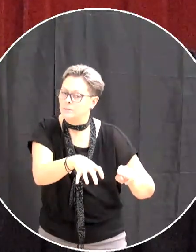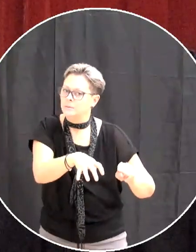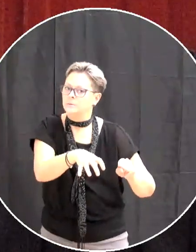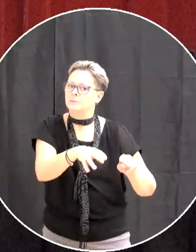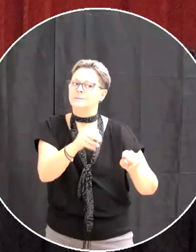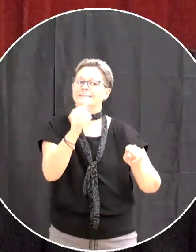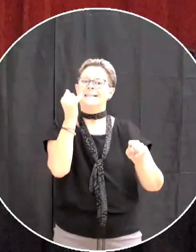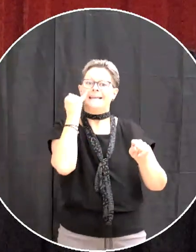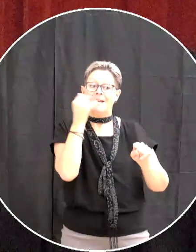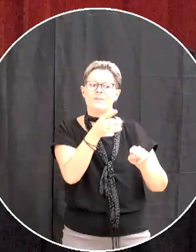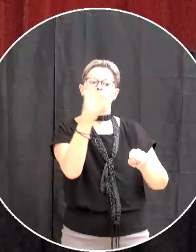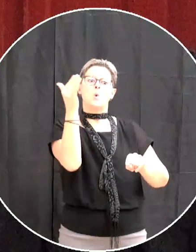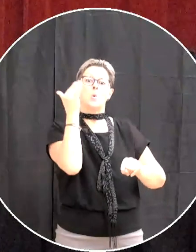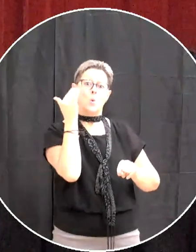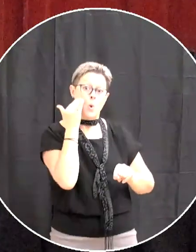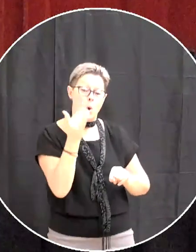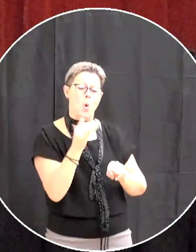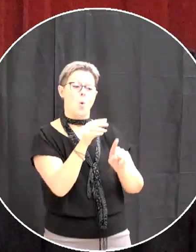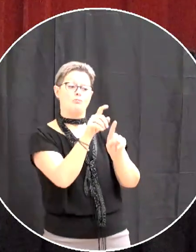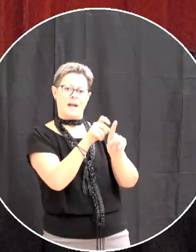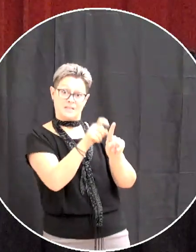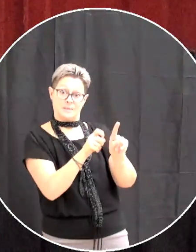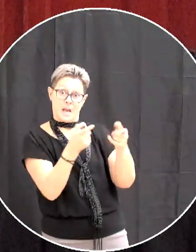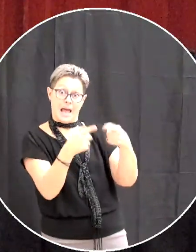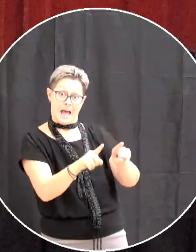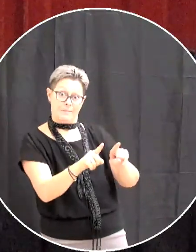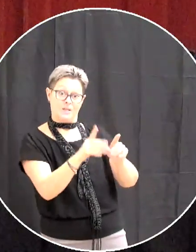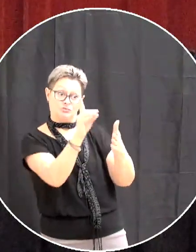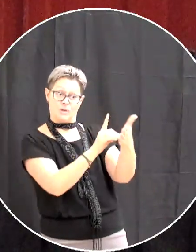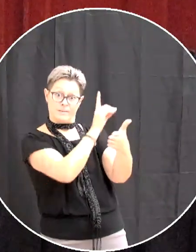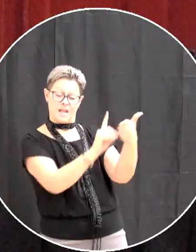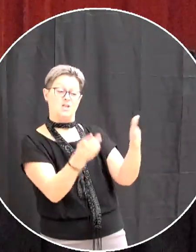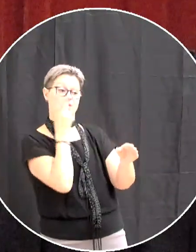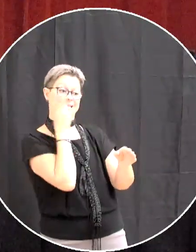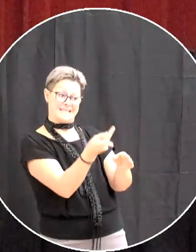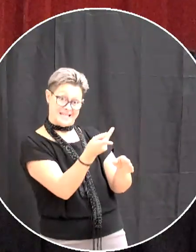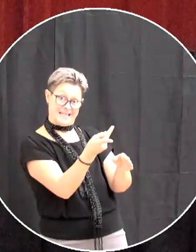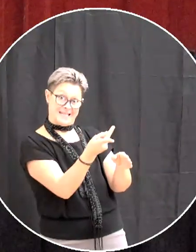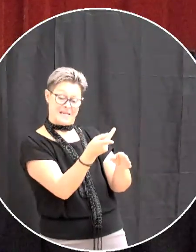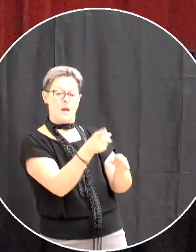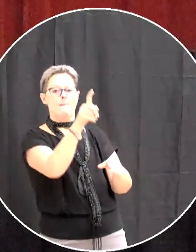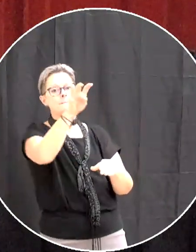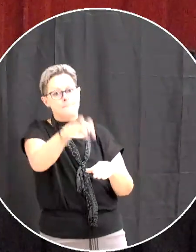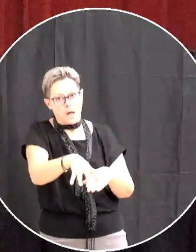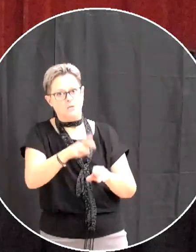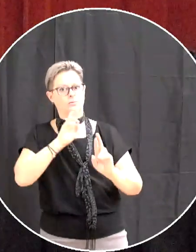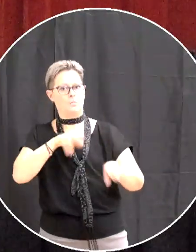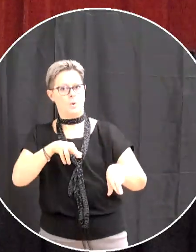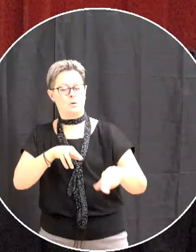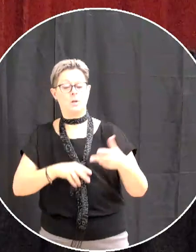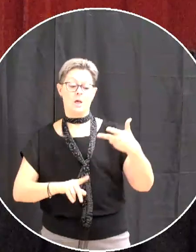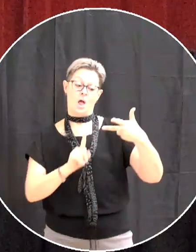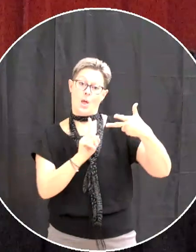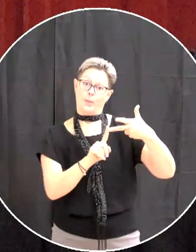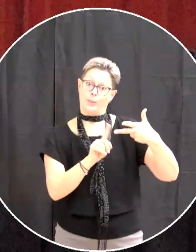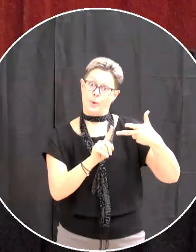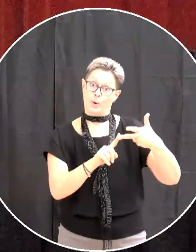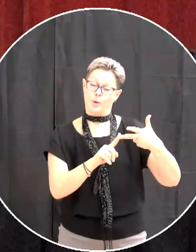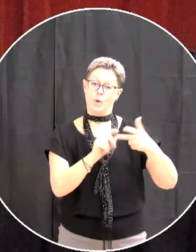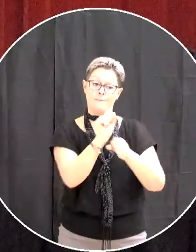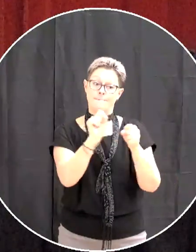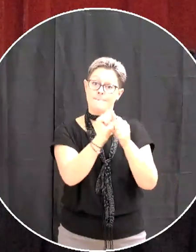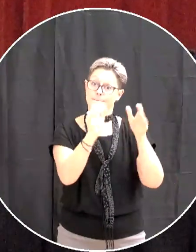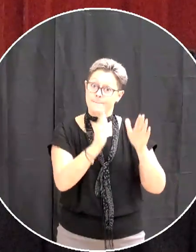become aware of alleged harassment or discrimination. Thirdly, employees are obliged